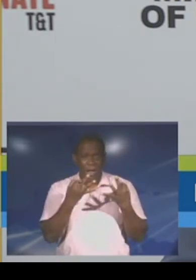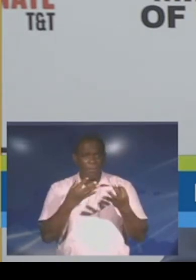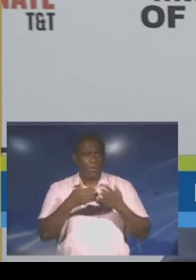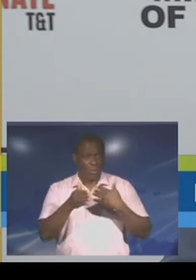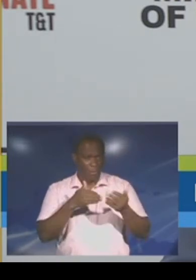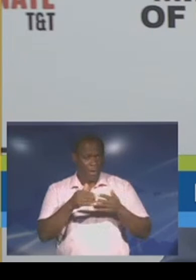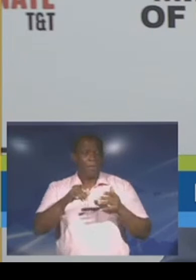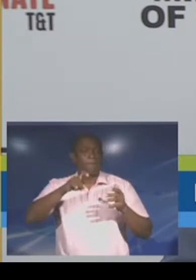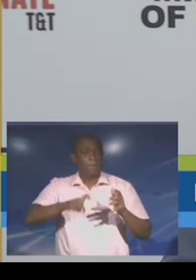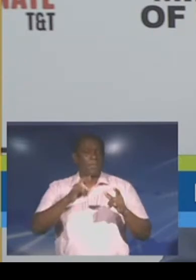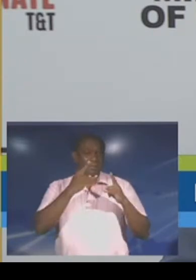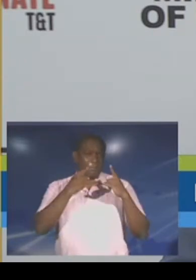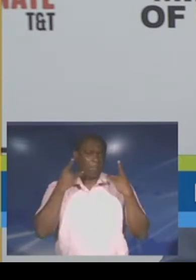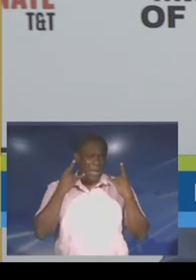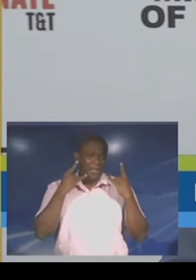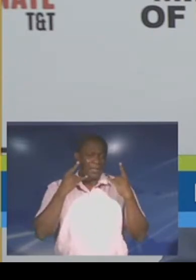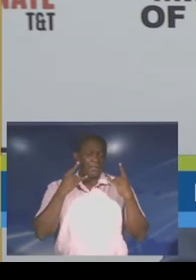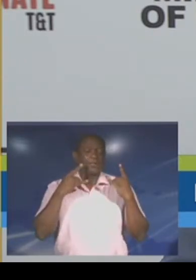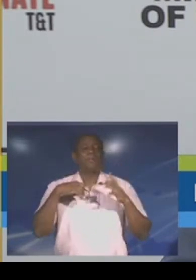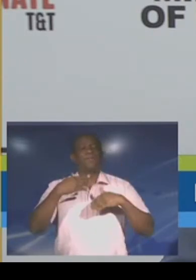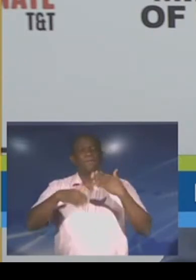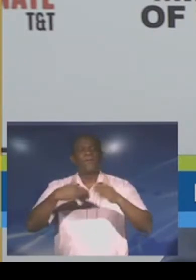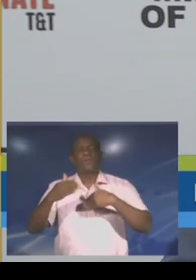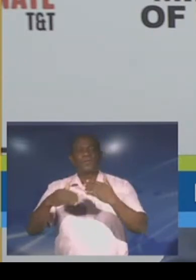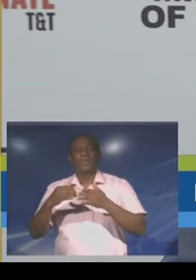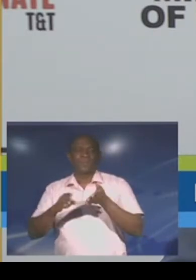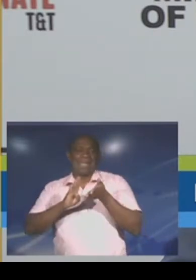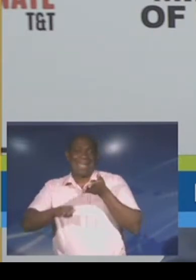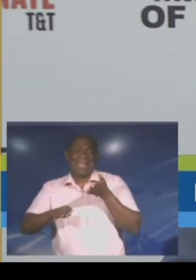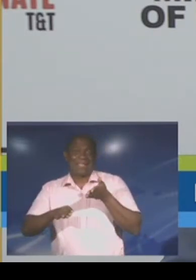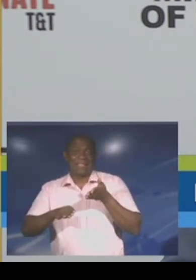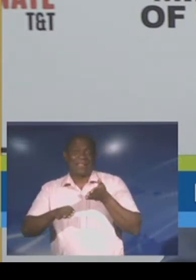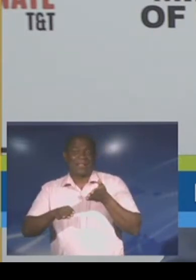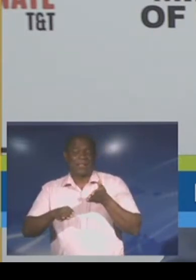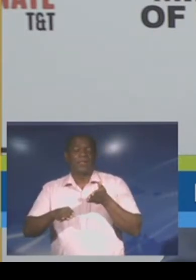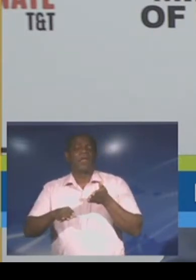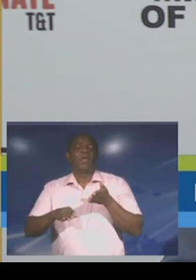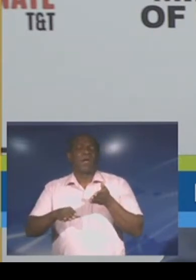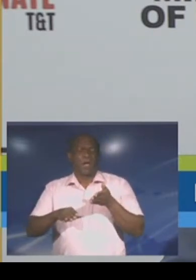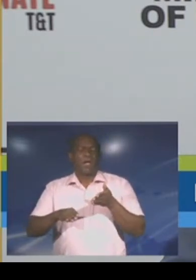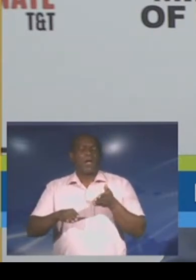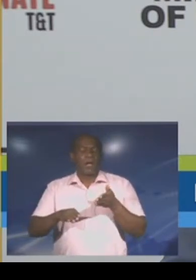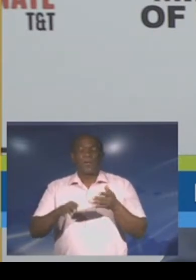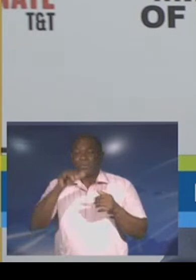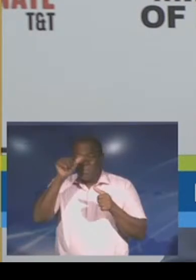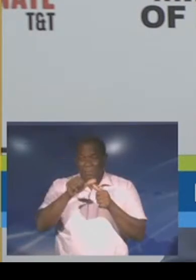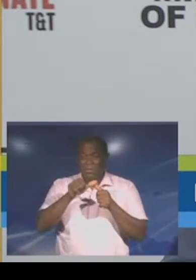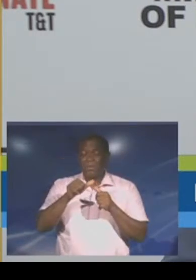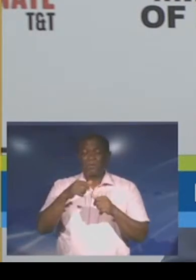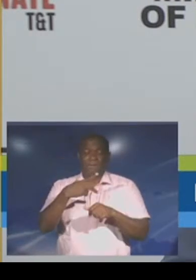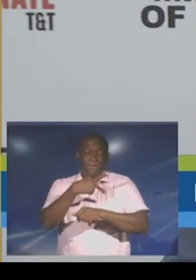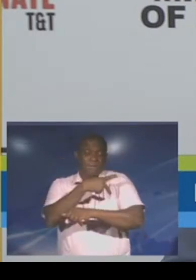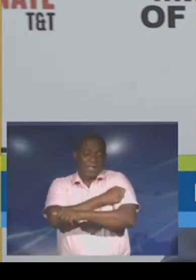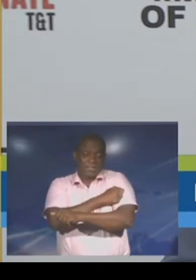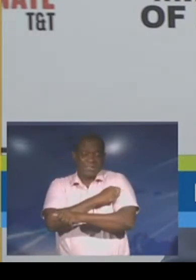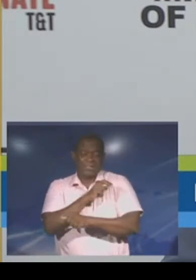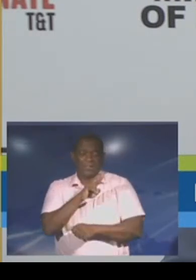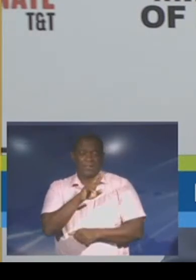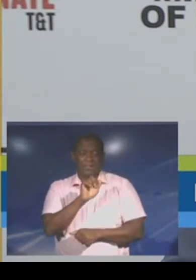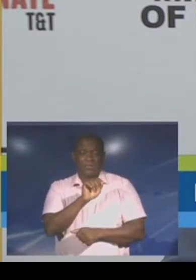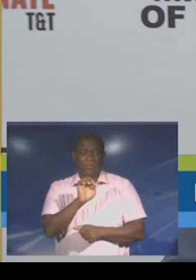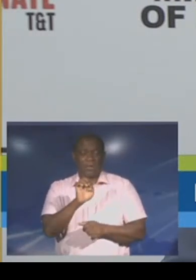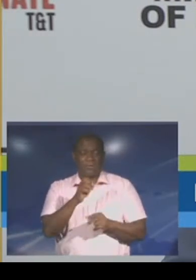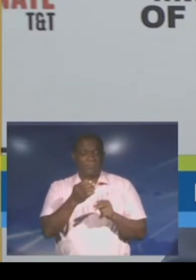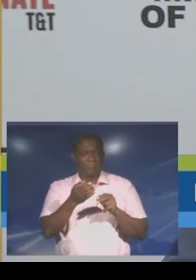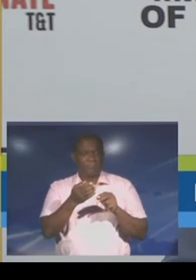restrictions, it was a sign that our vaccination rates were going up and that the rate of positivity was